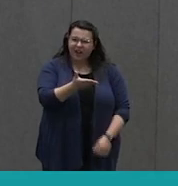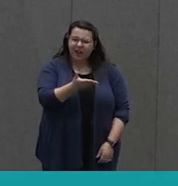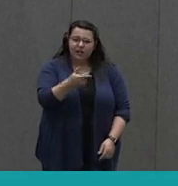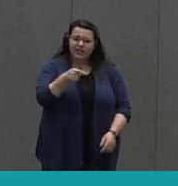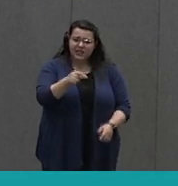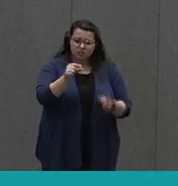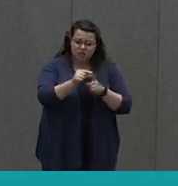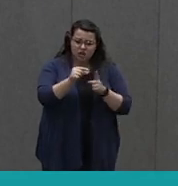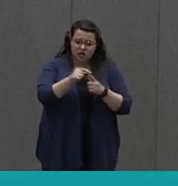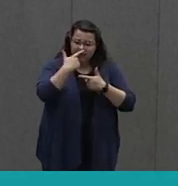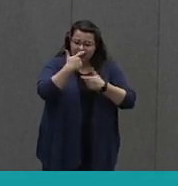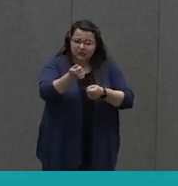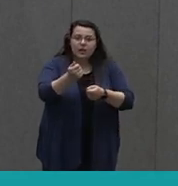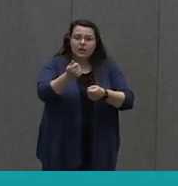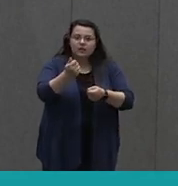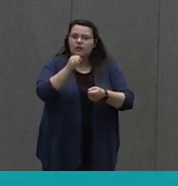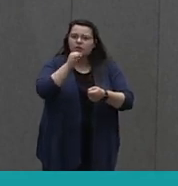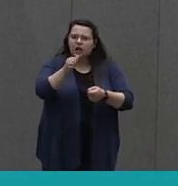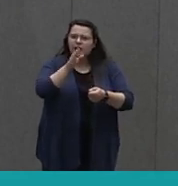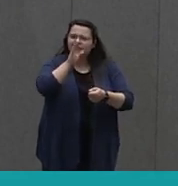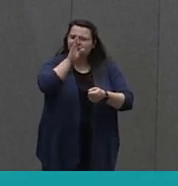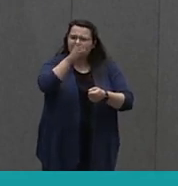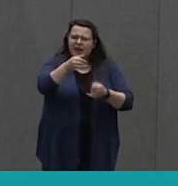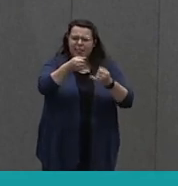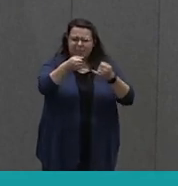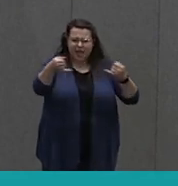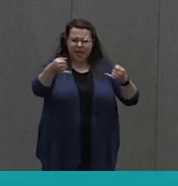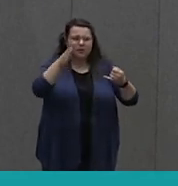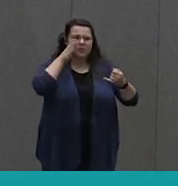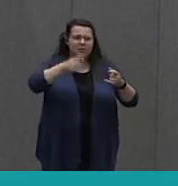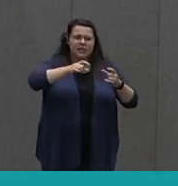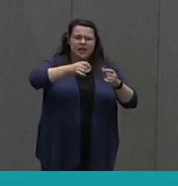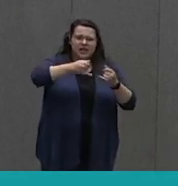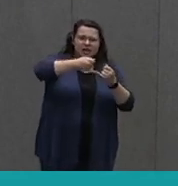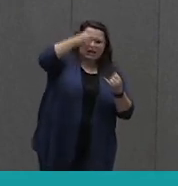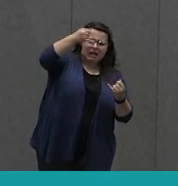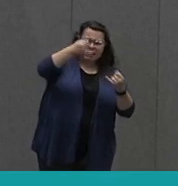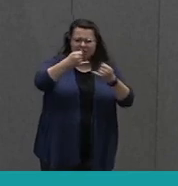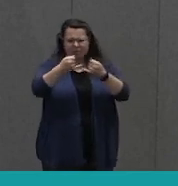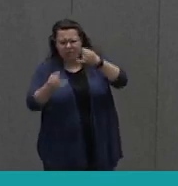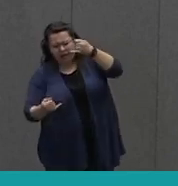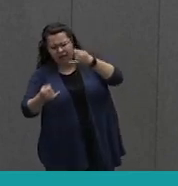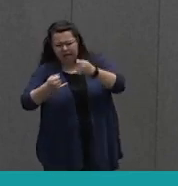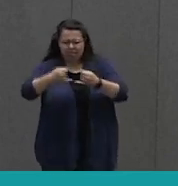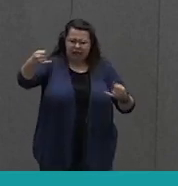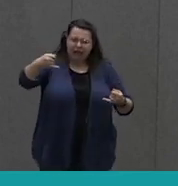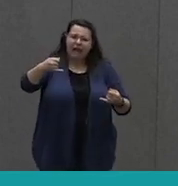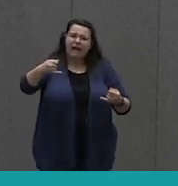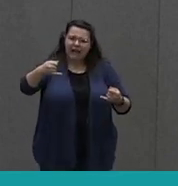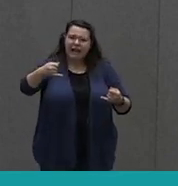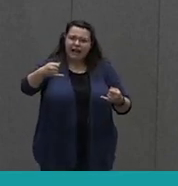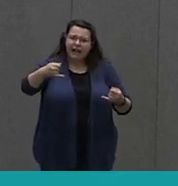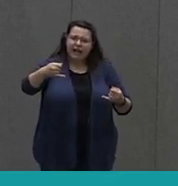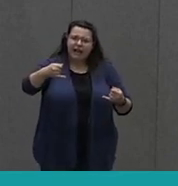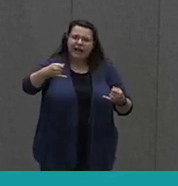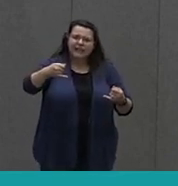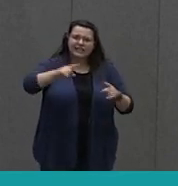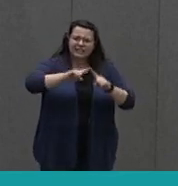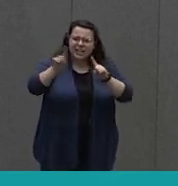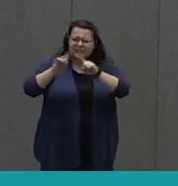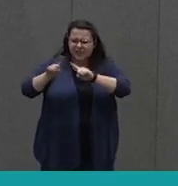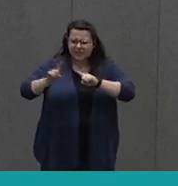you about because it's, well, let me just show you. This is published by Harper